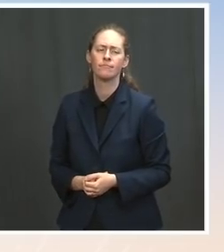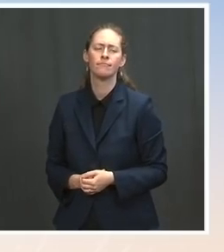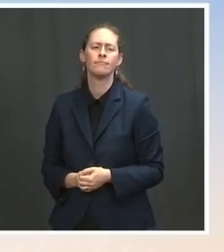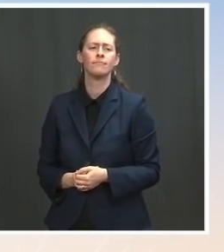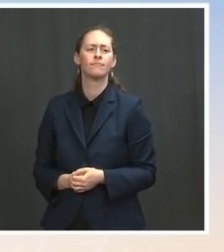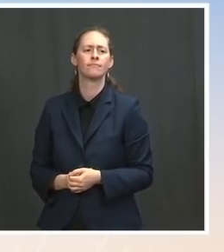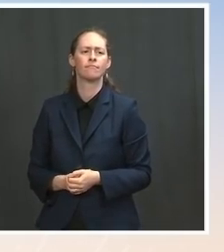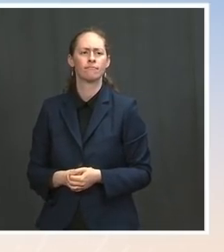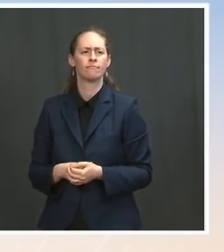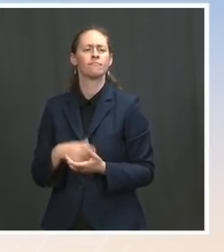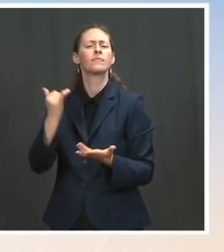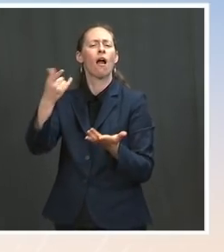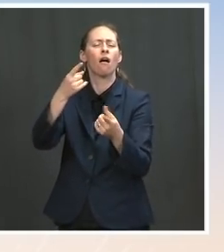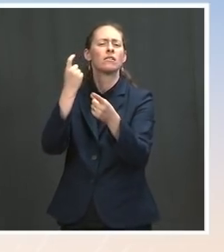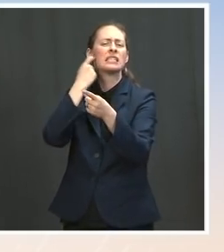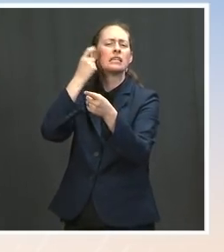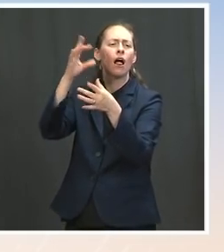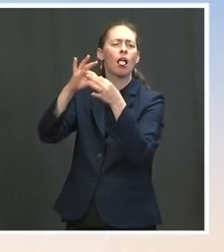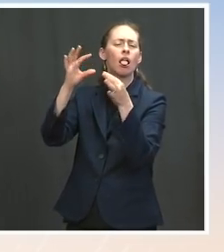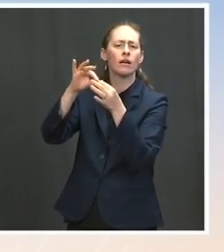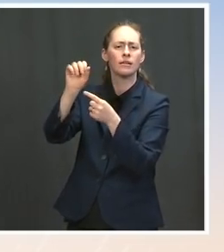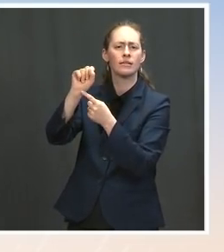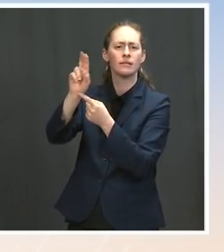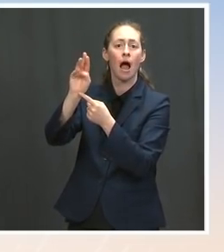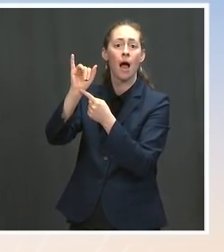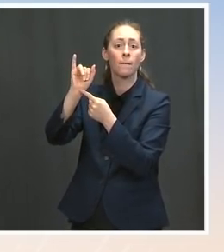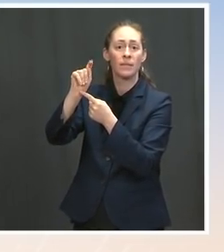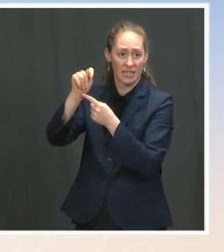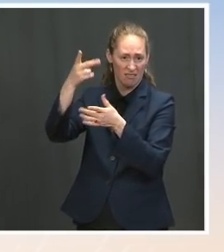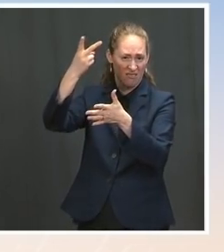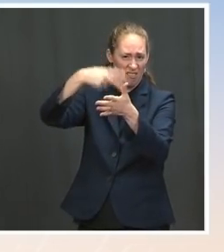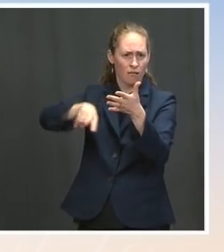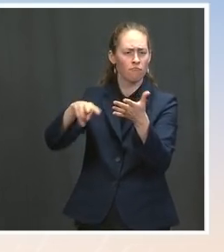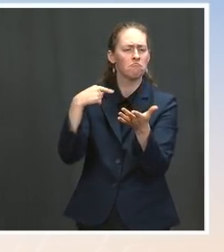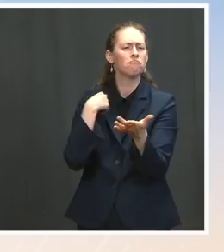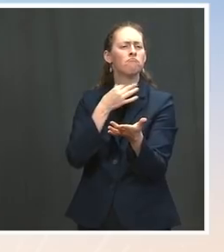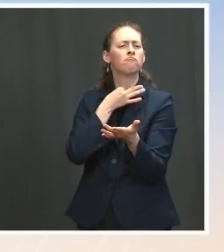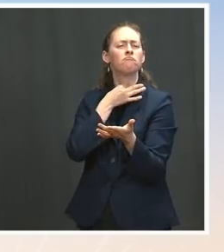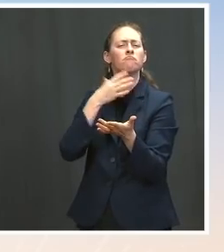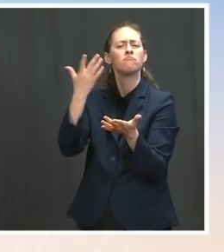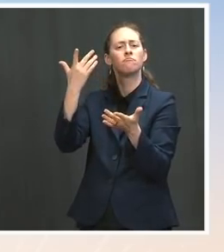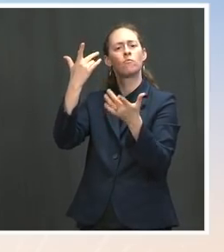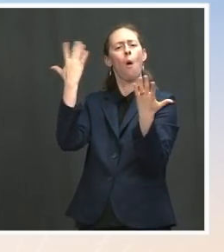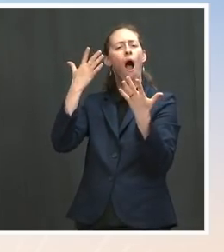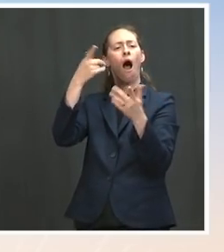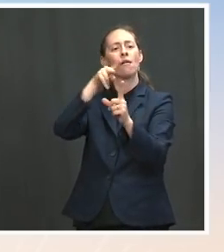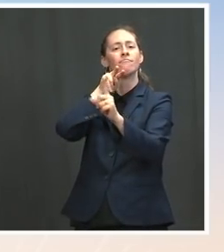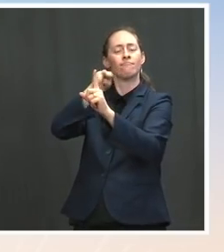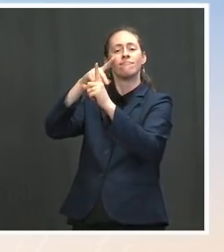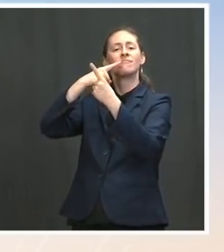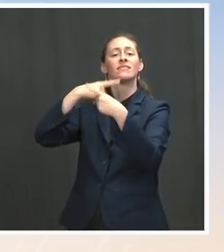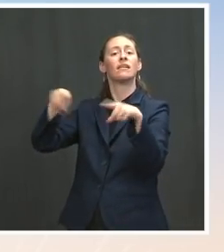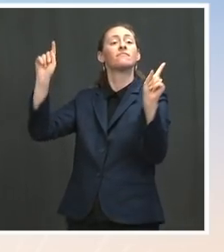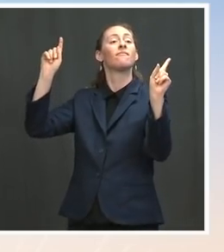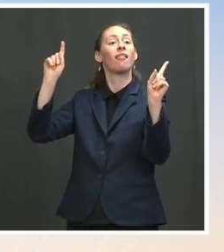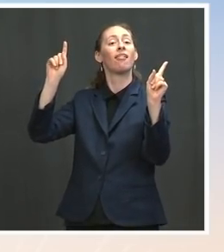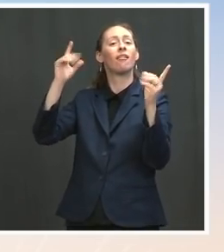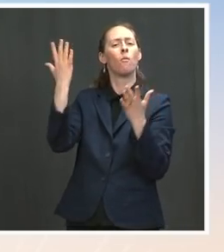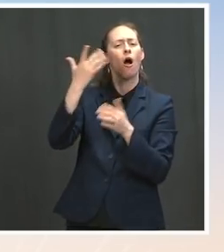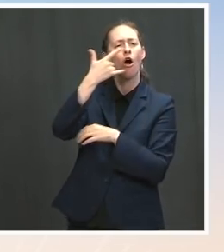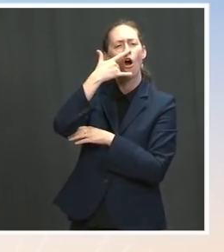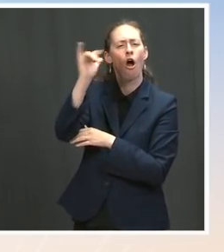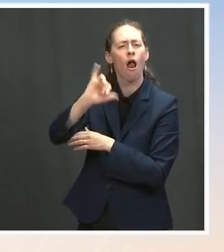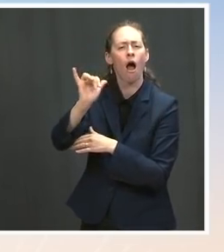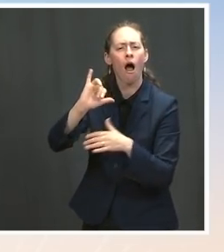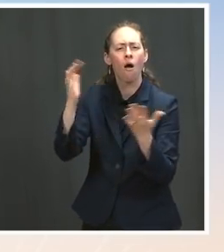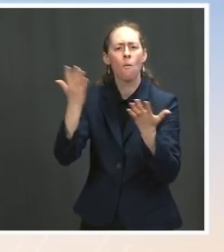this issue, what does success look like at that discussion? I mean, what are you looking to accomplish when the president walks away from that table when